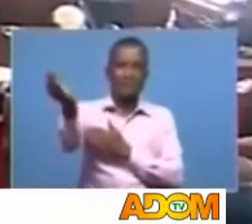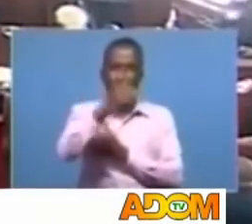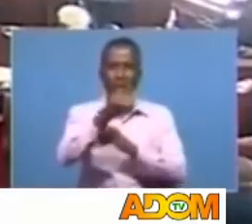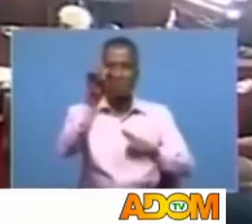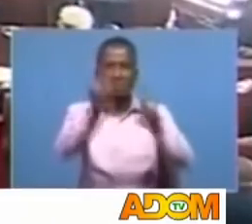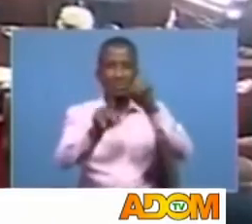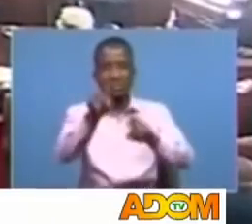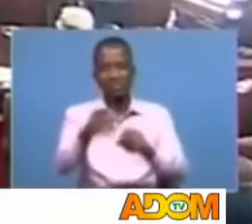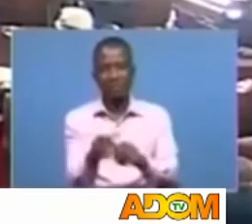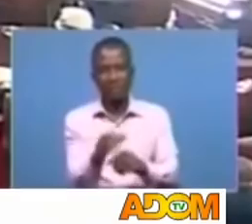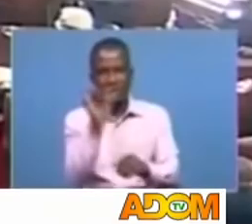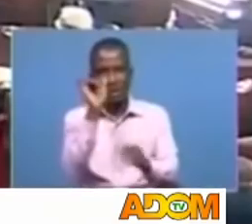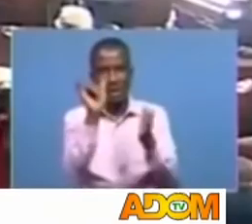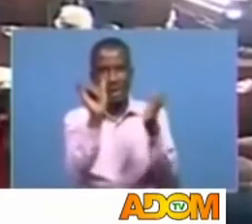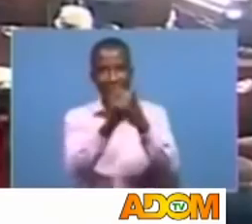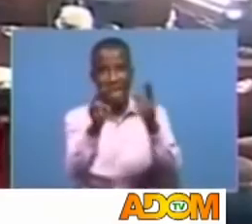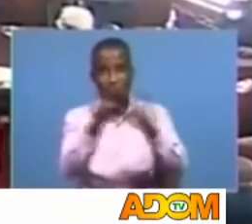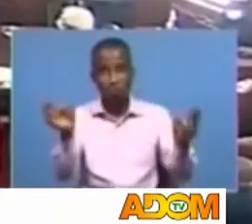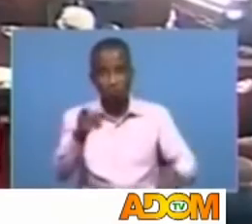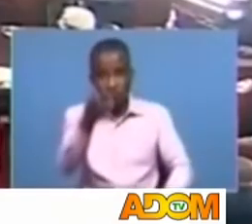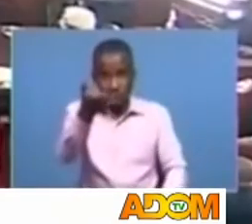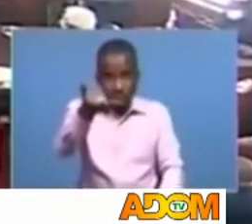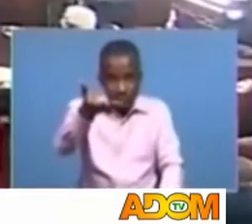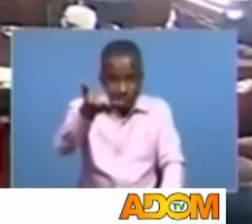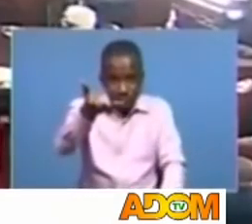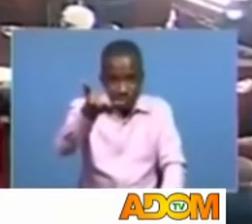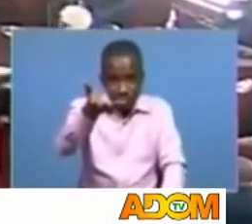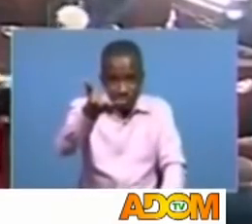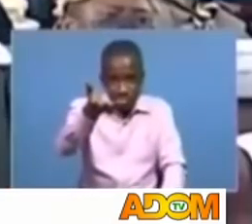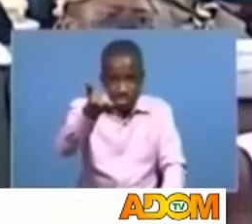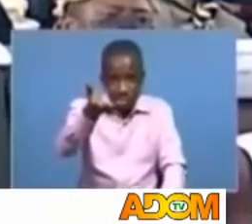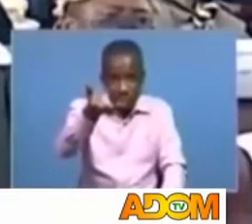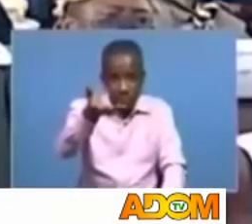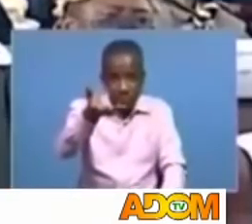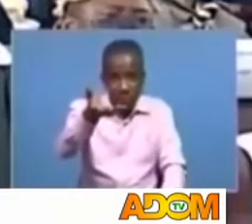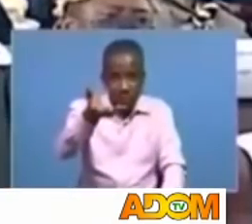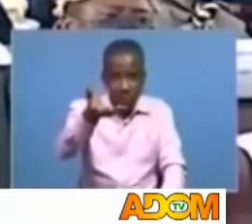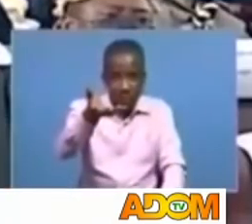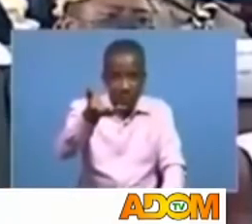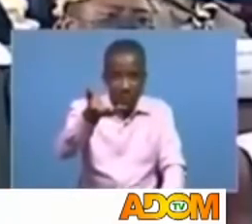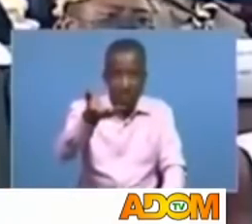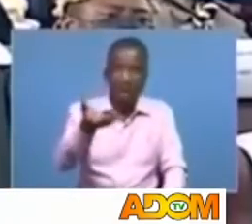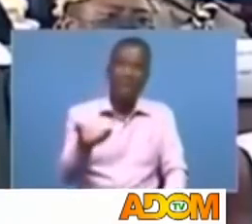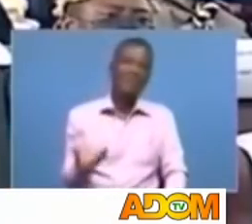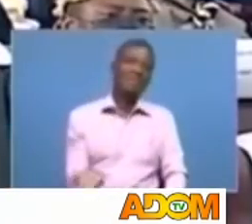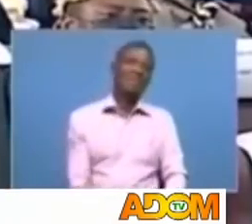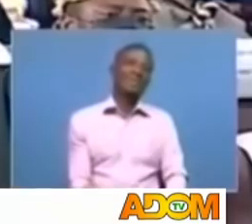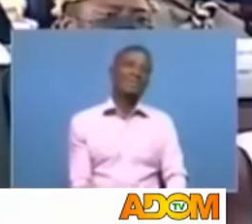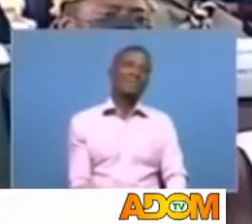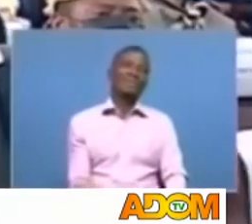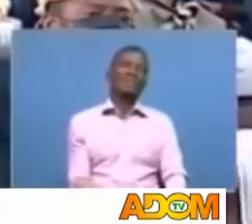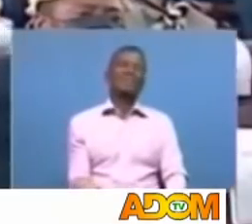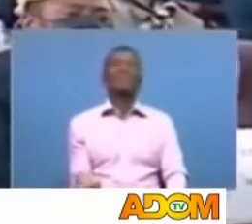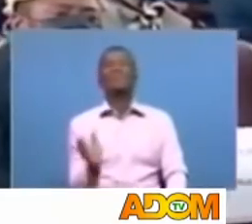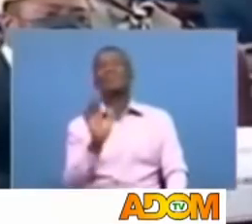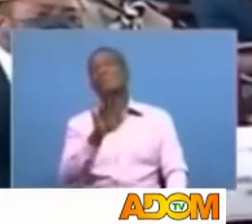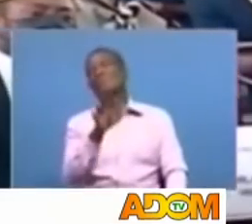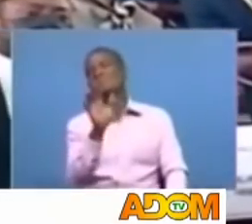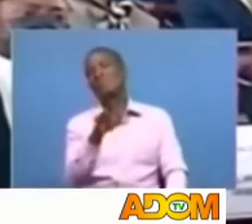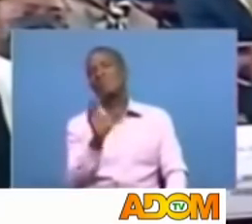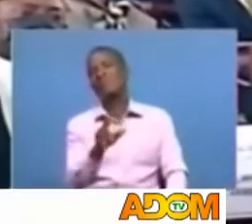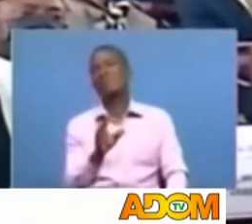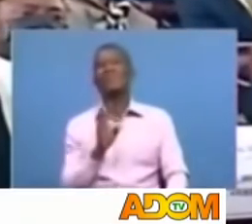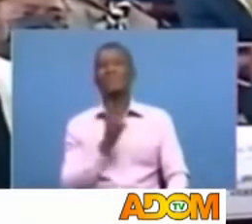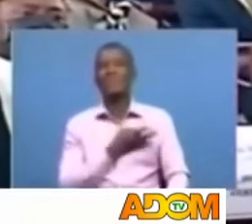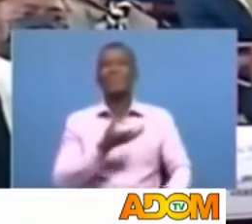case. My lords, is that what you're saying, lords, in essence? My lords, what we're asking is for our case, for us to